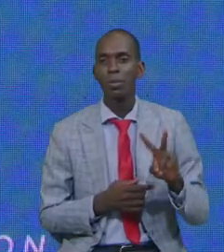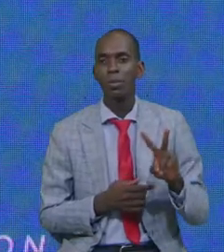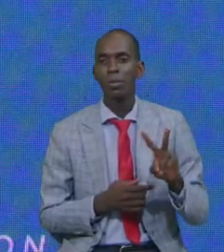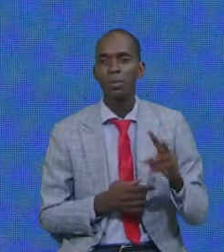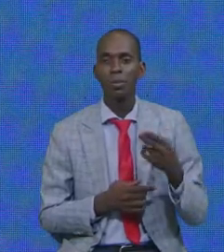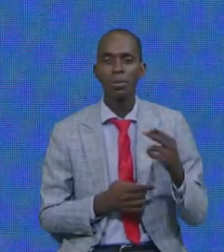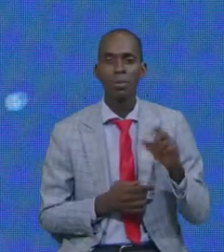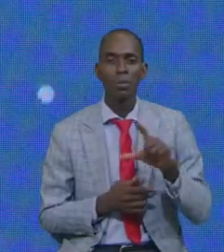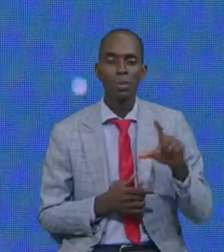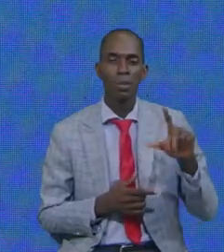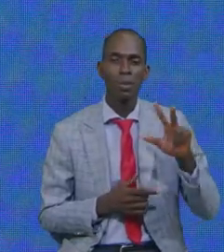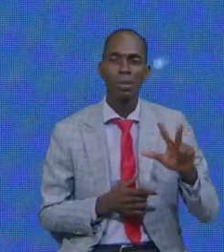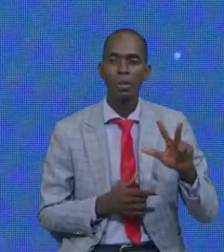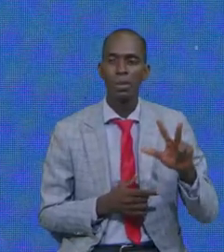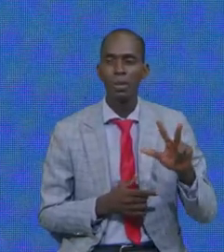Four.